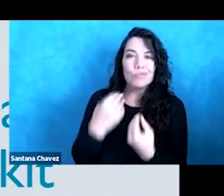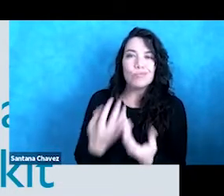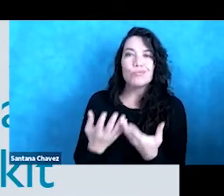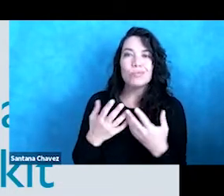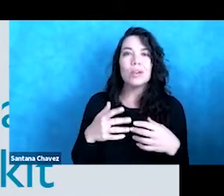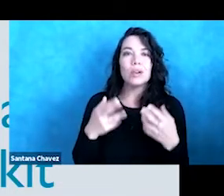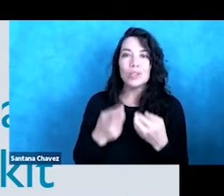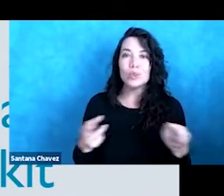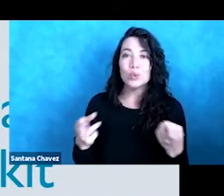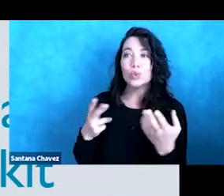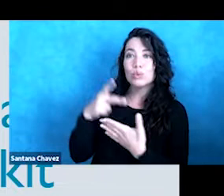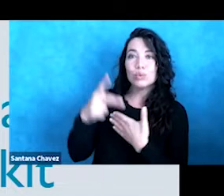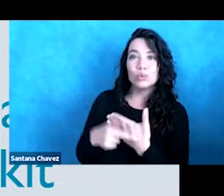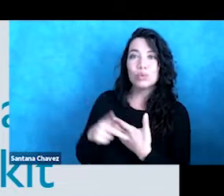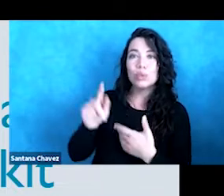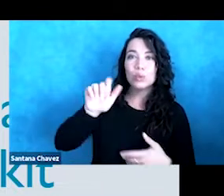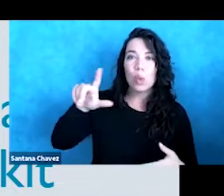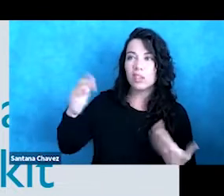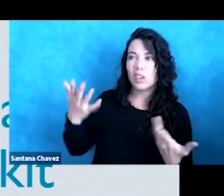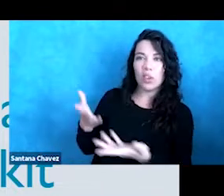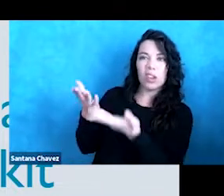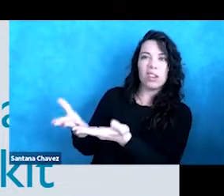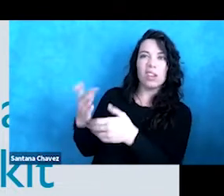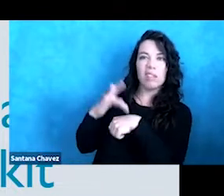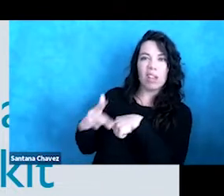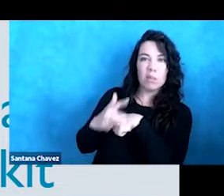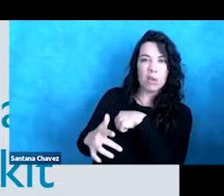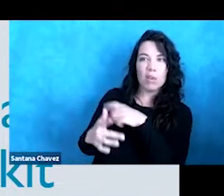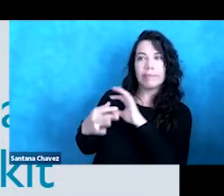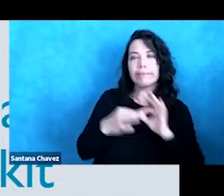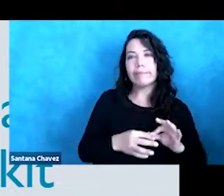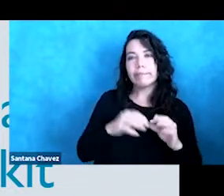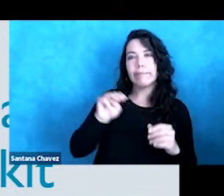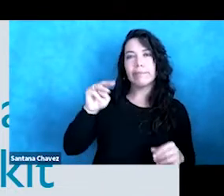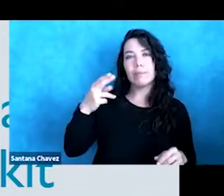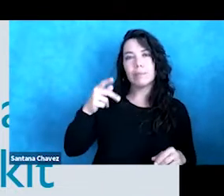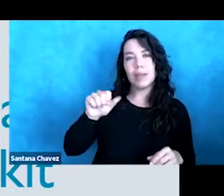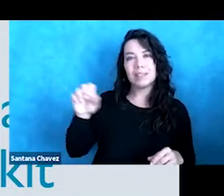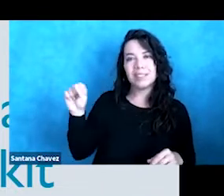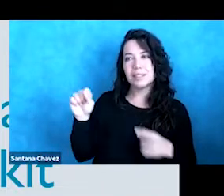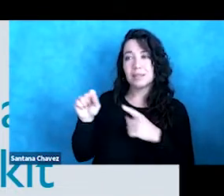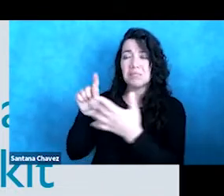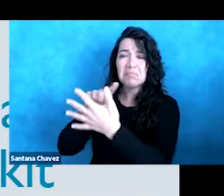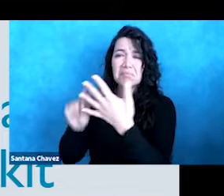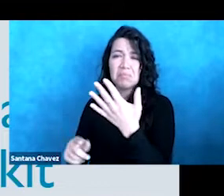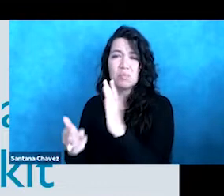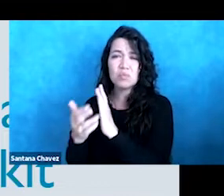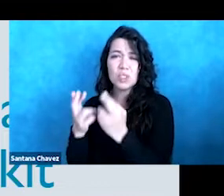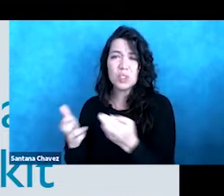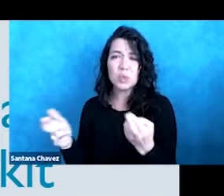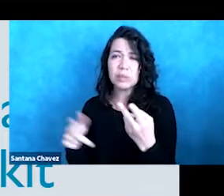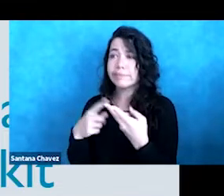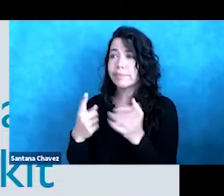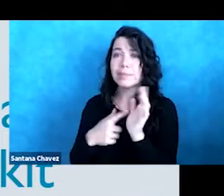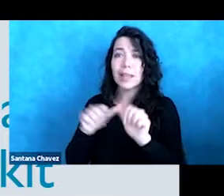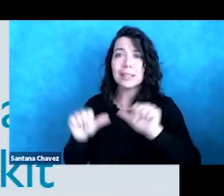available for MHPSS programming, whether that be assessment or design, resources that you can use in